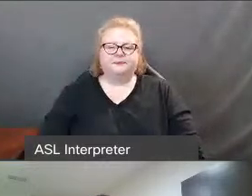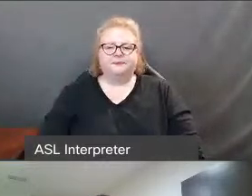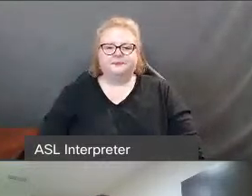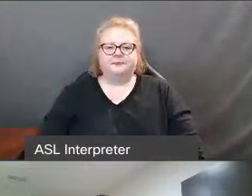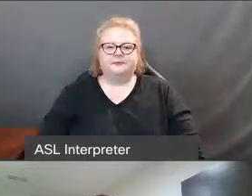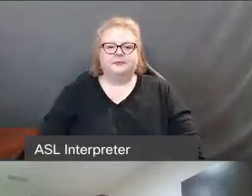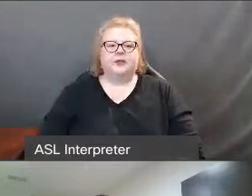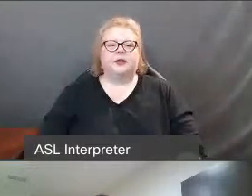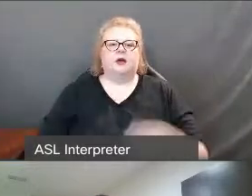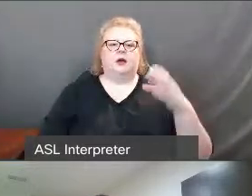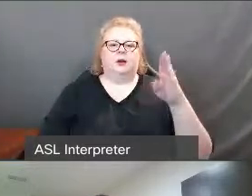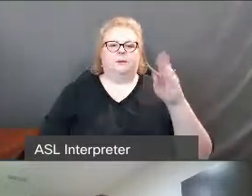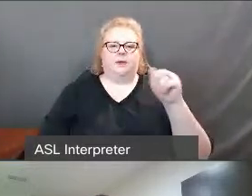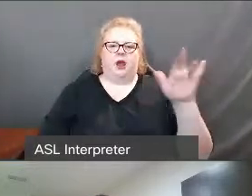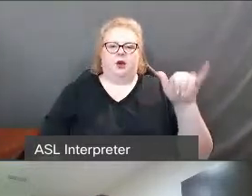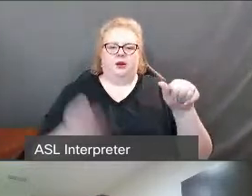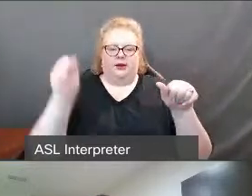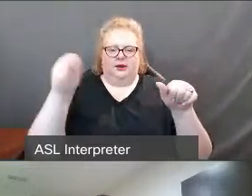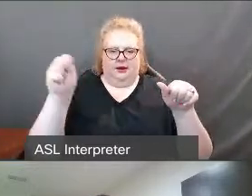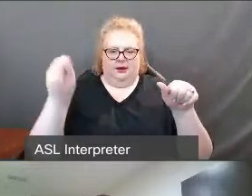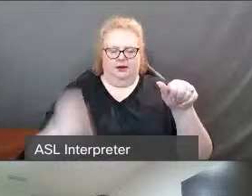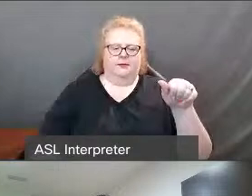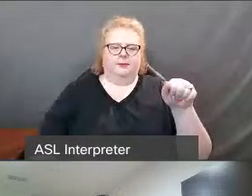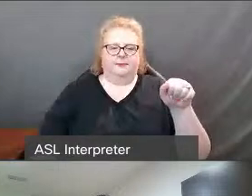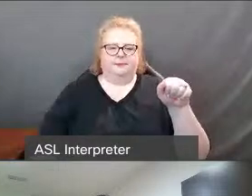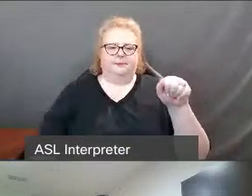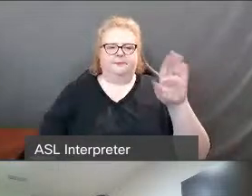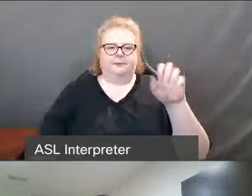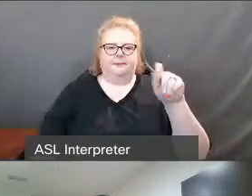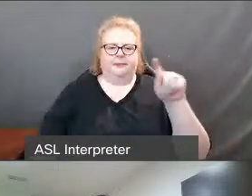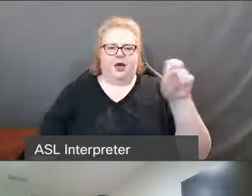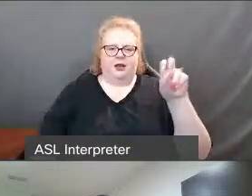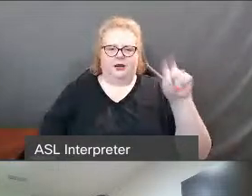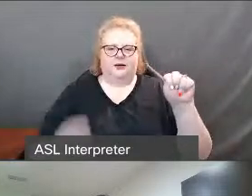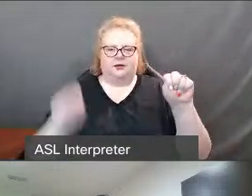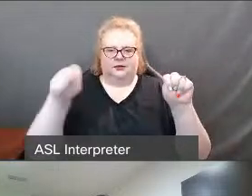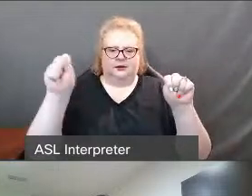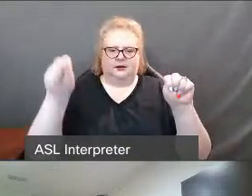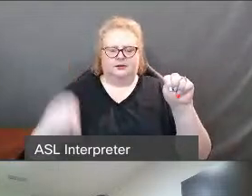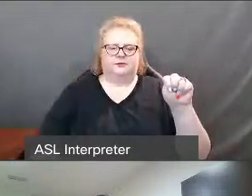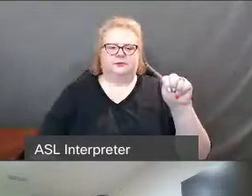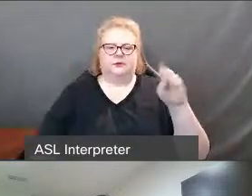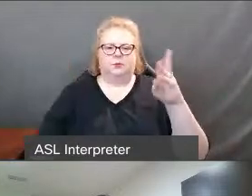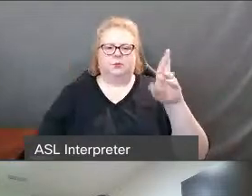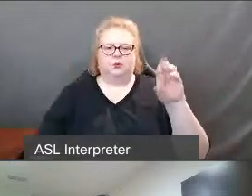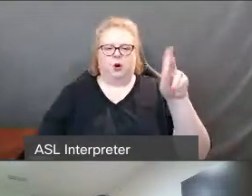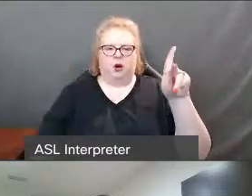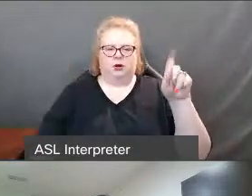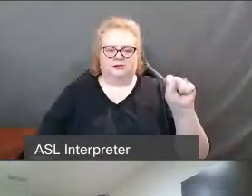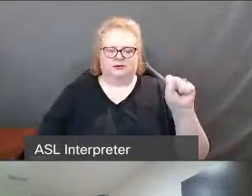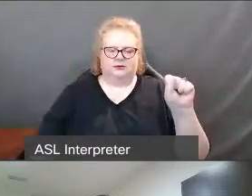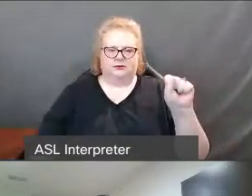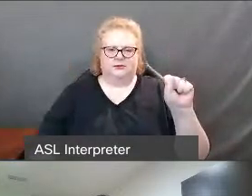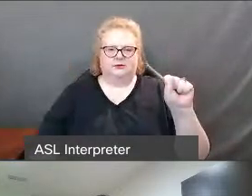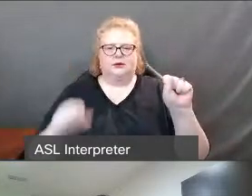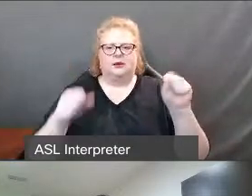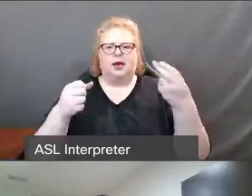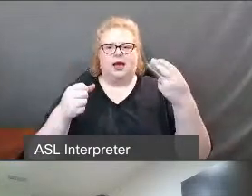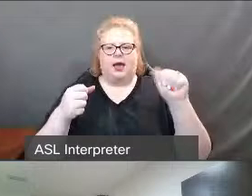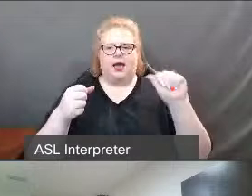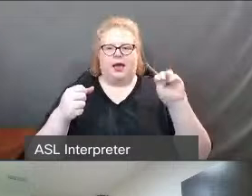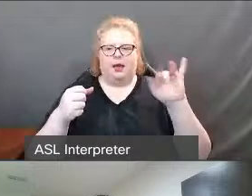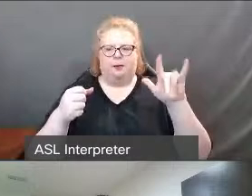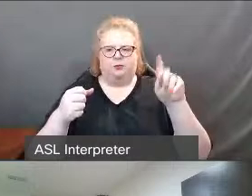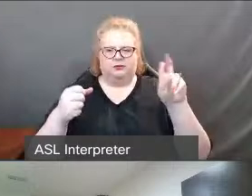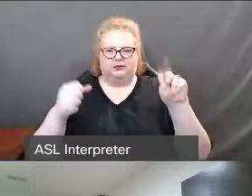Mr. Berry, Aye. Benton, Yes. Brooks, Hamilton,